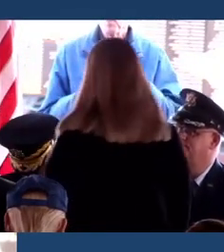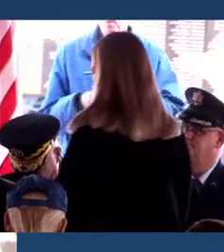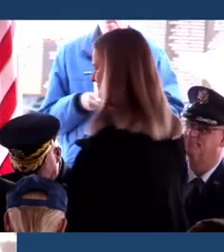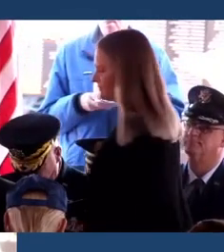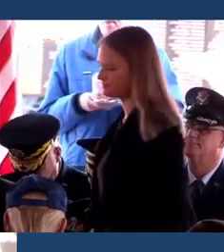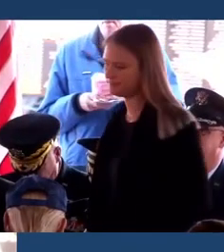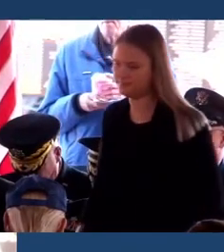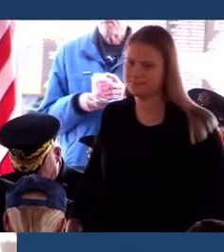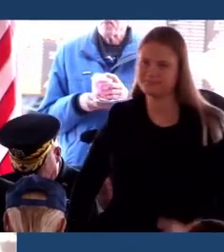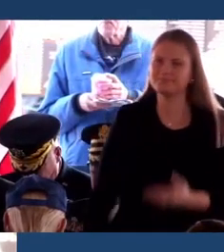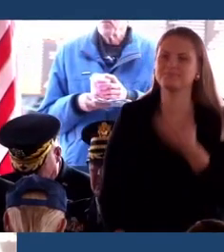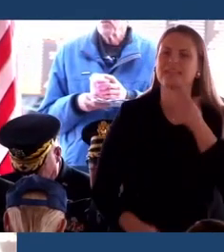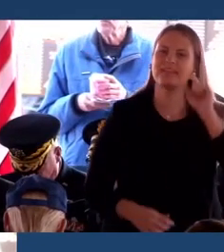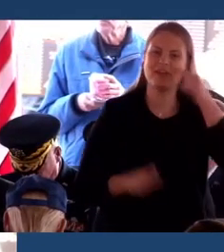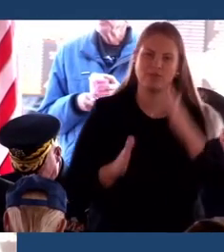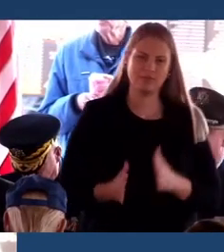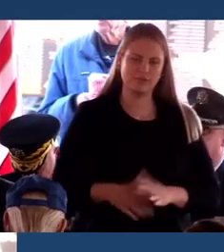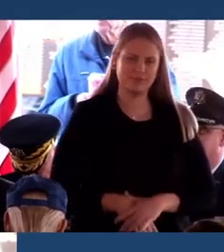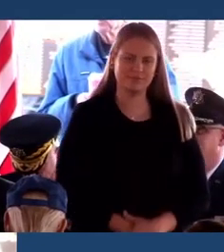Thank you, Governor.